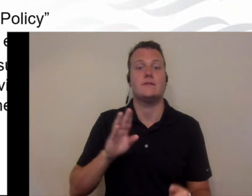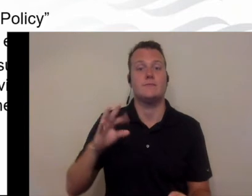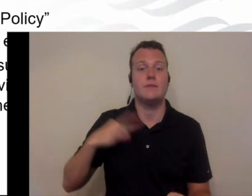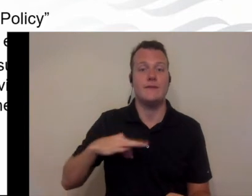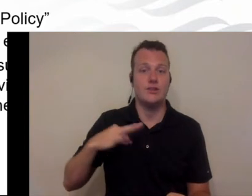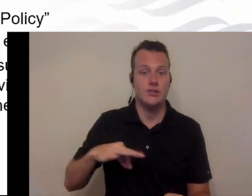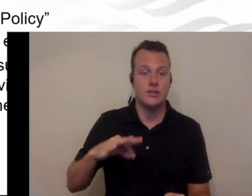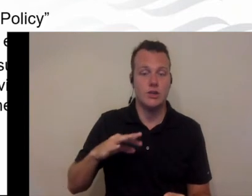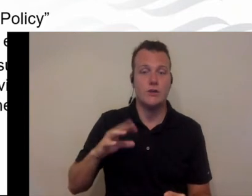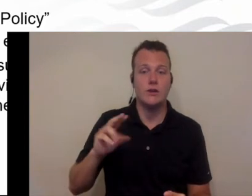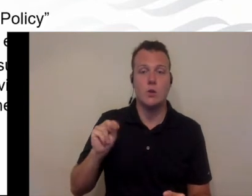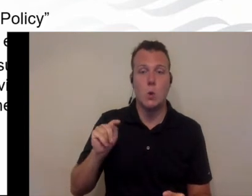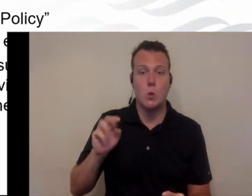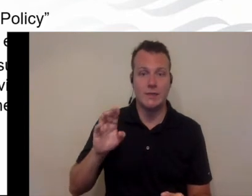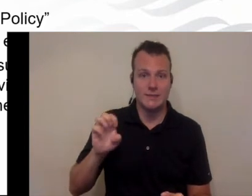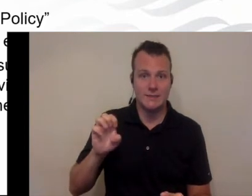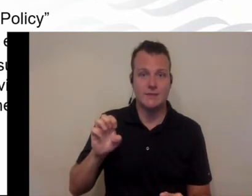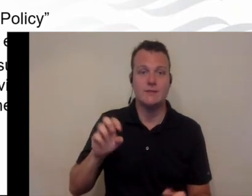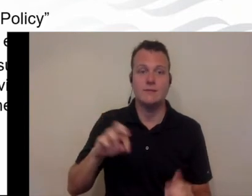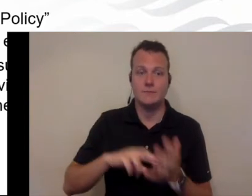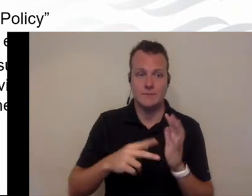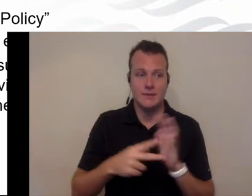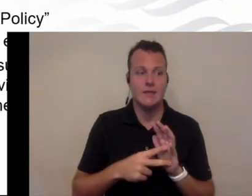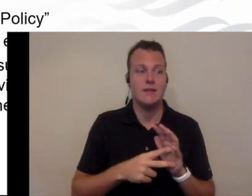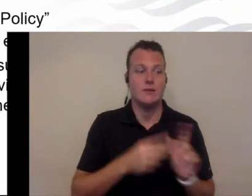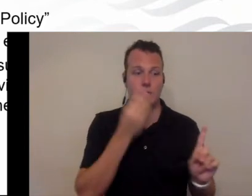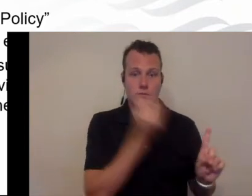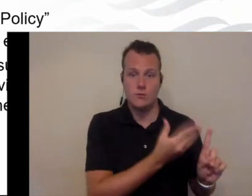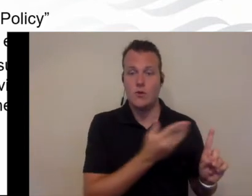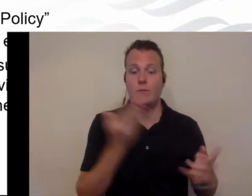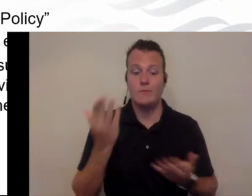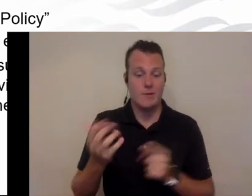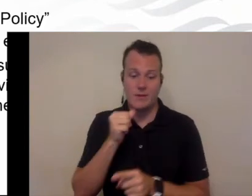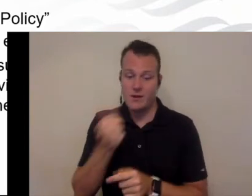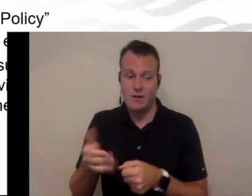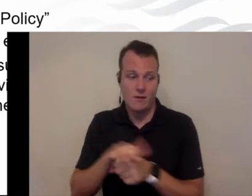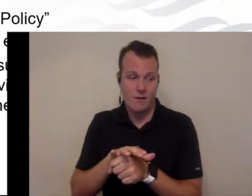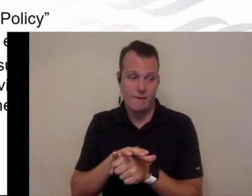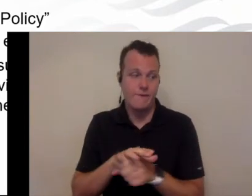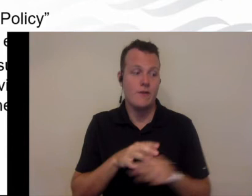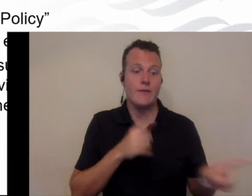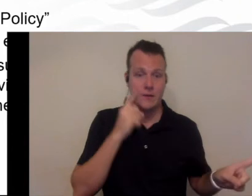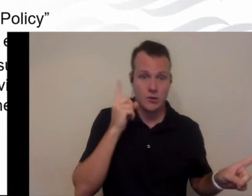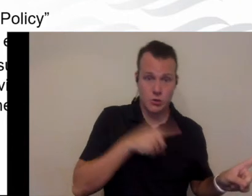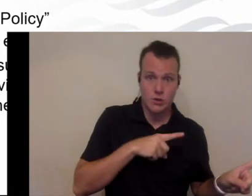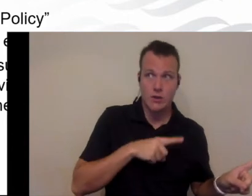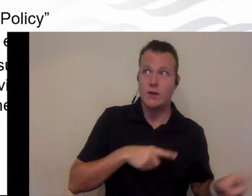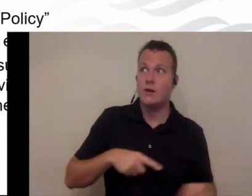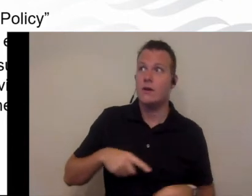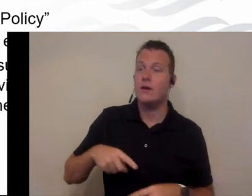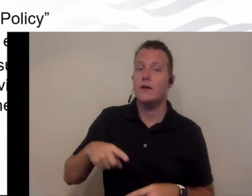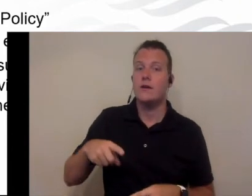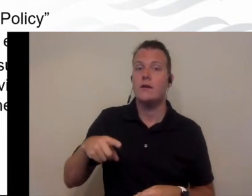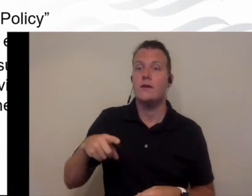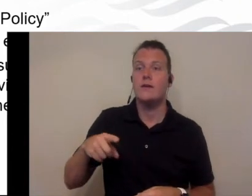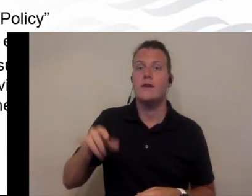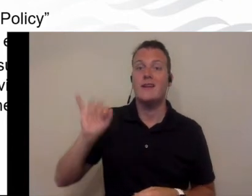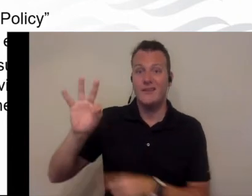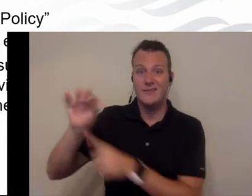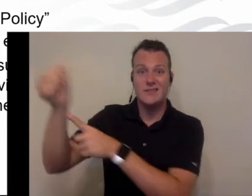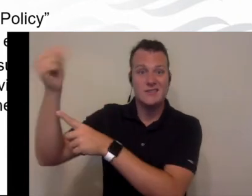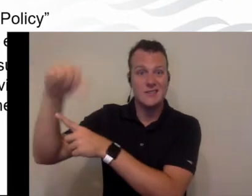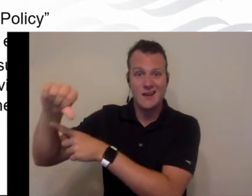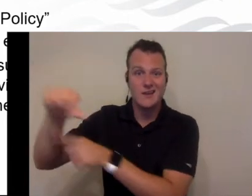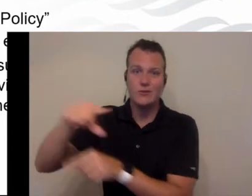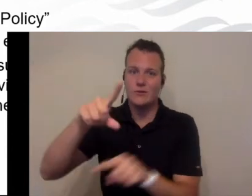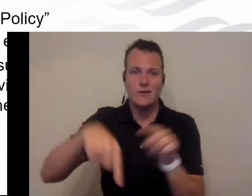an ABN, which is the advanced beneficiary notice, that lets them know that it may not be covered and they agree to that,